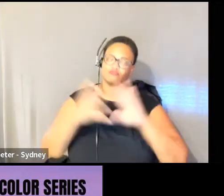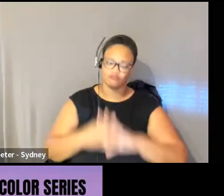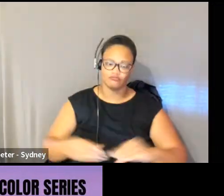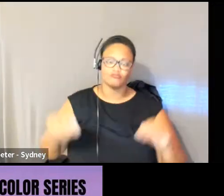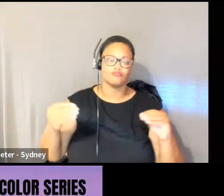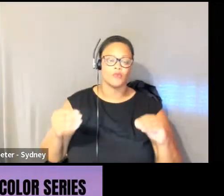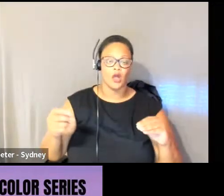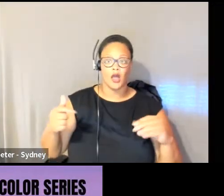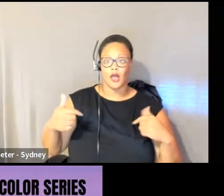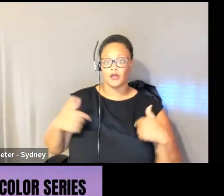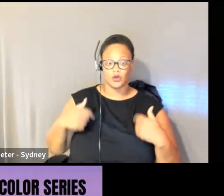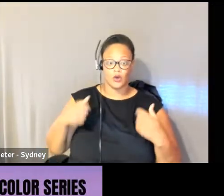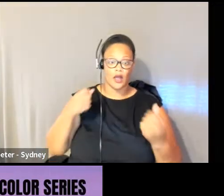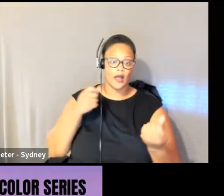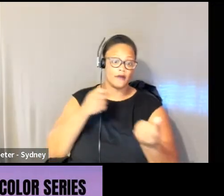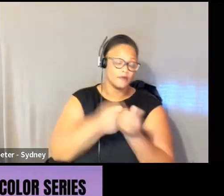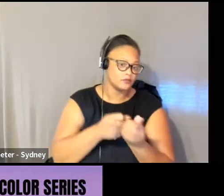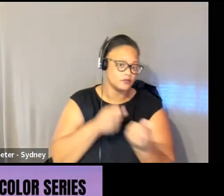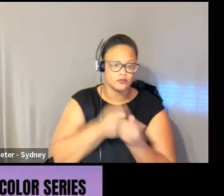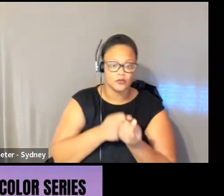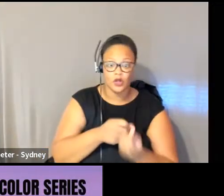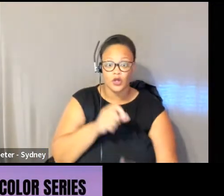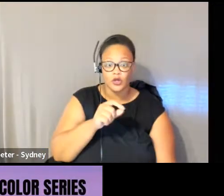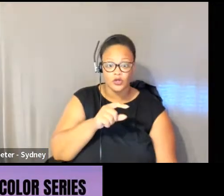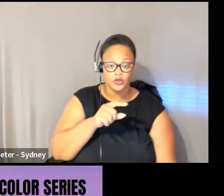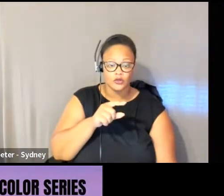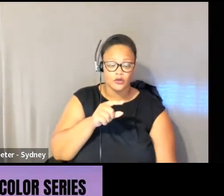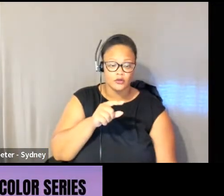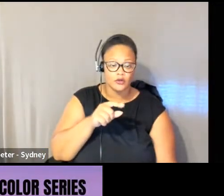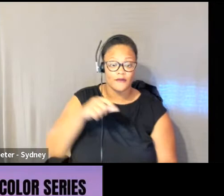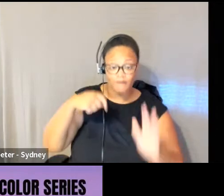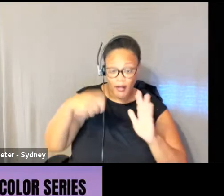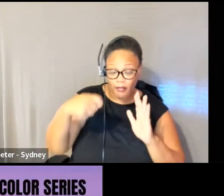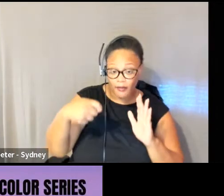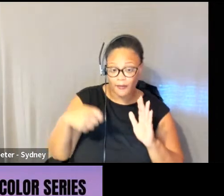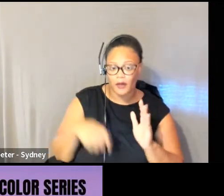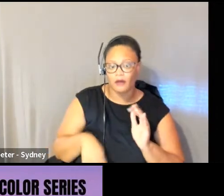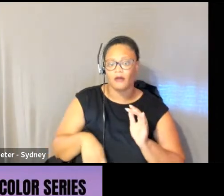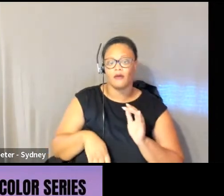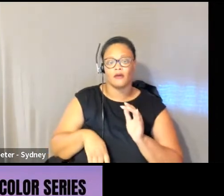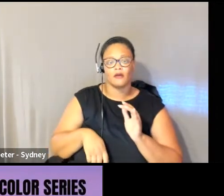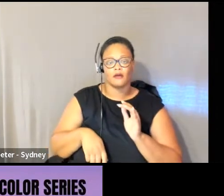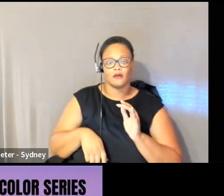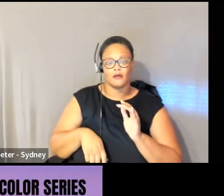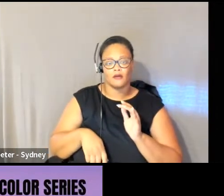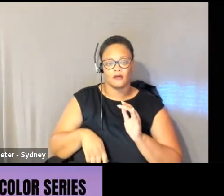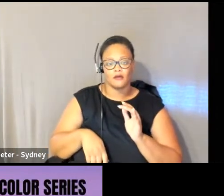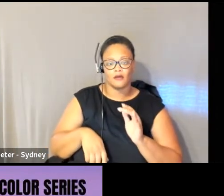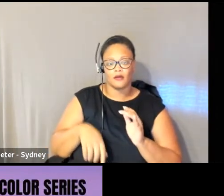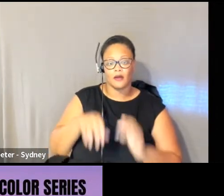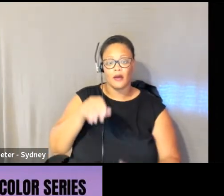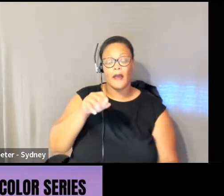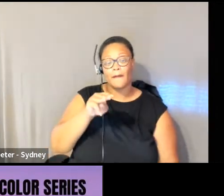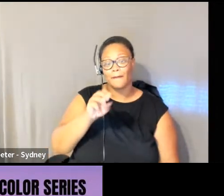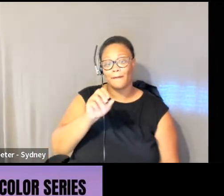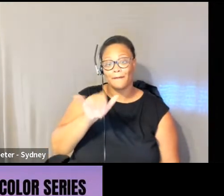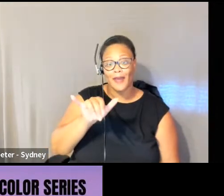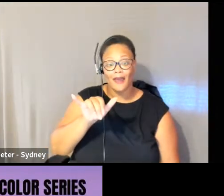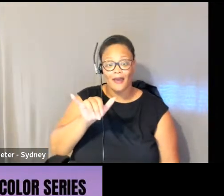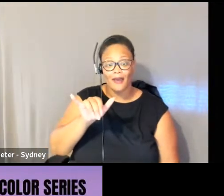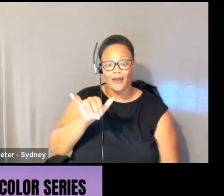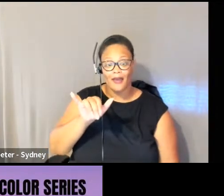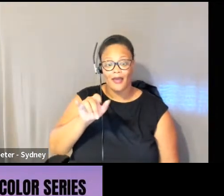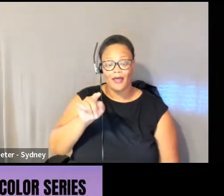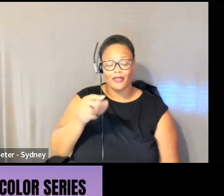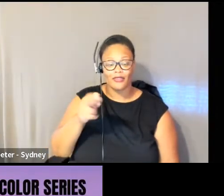film insofar as, guess what? Like, everybody watches film. If you say, because it's coming out, "May the force be with you," everyone